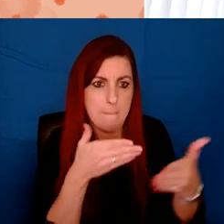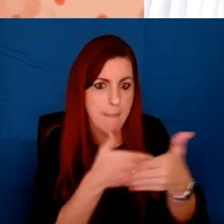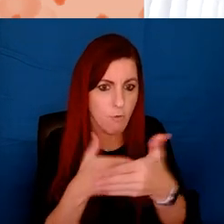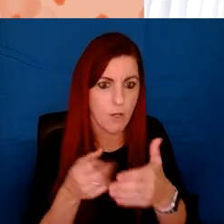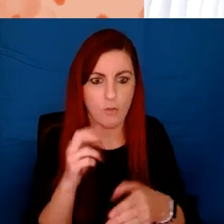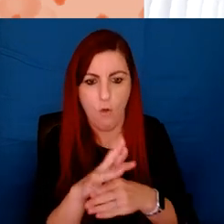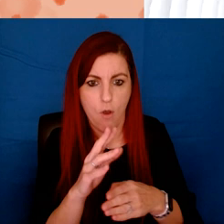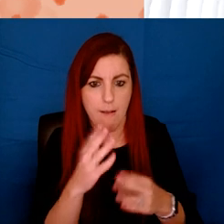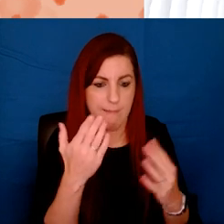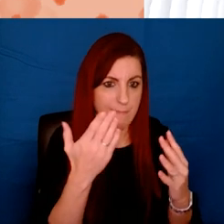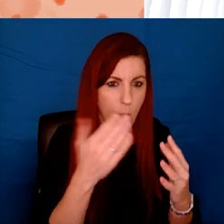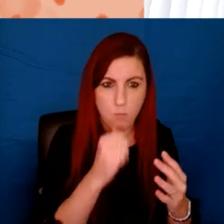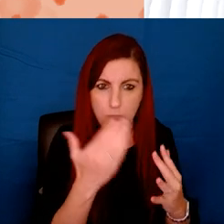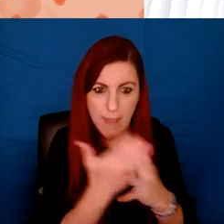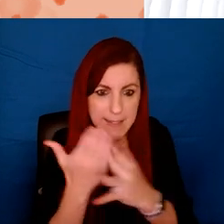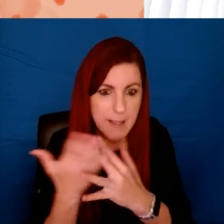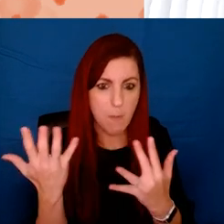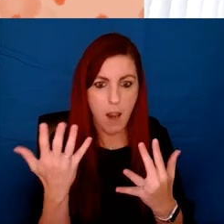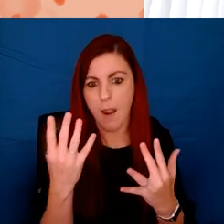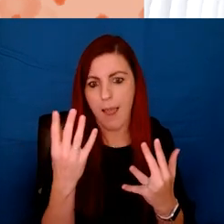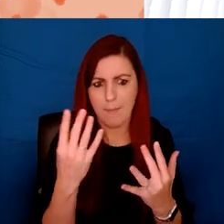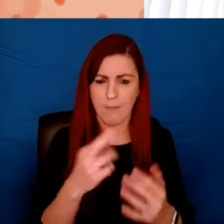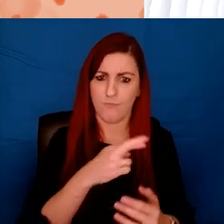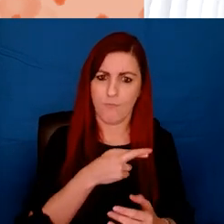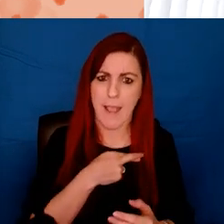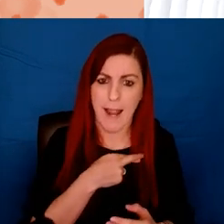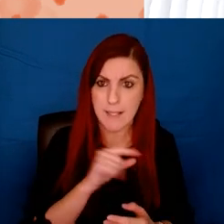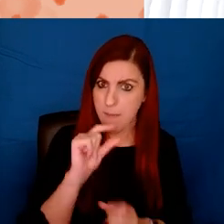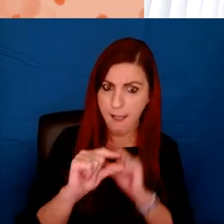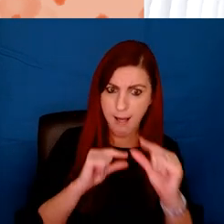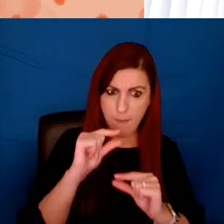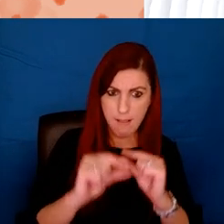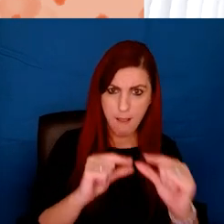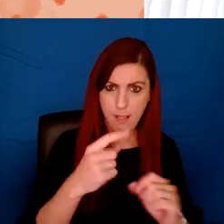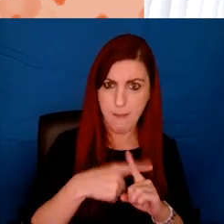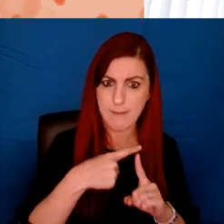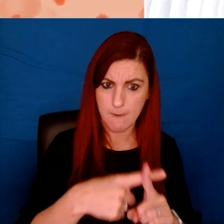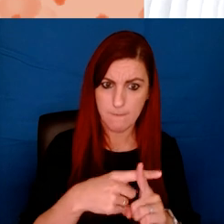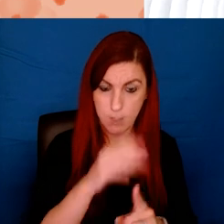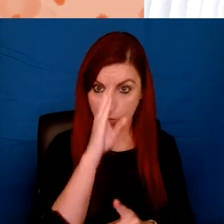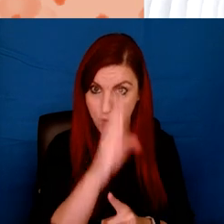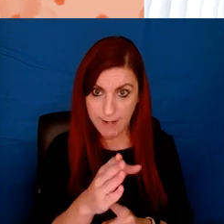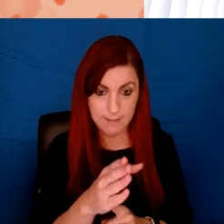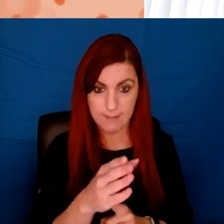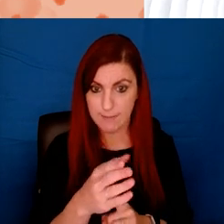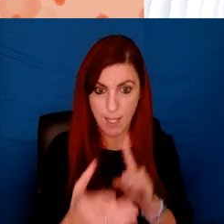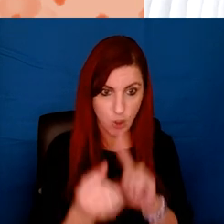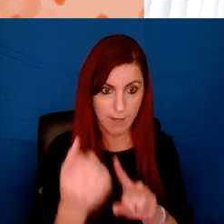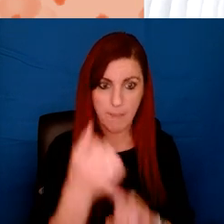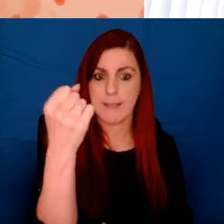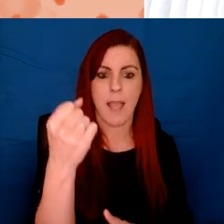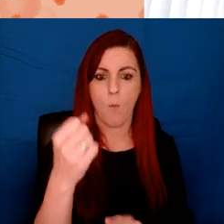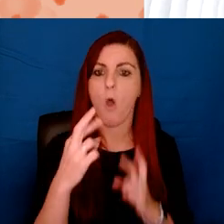out what would be and isn't accessible. And there's been real, like on a micro level, there's been some very positive direct engagement,